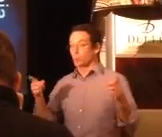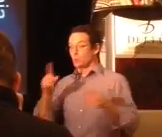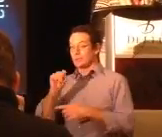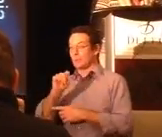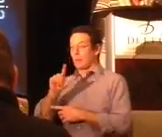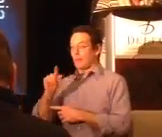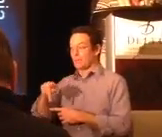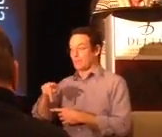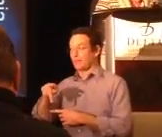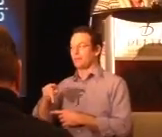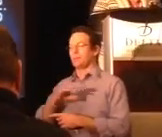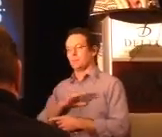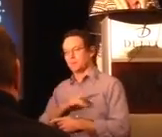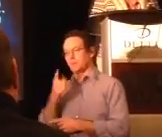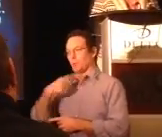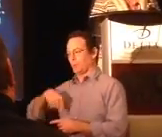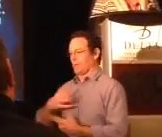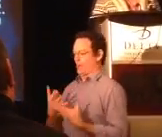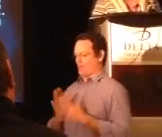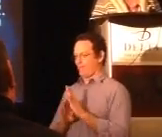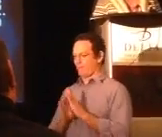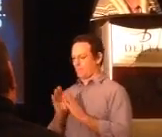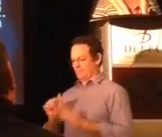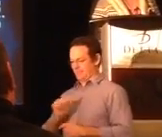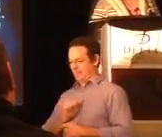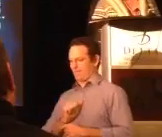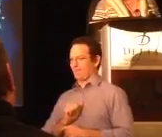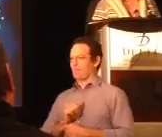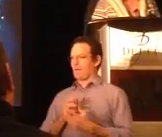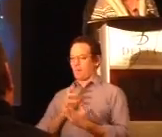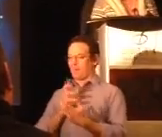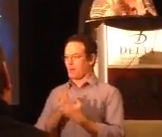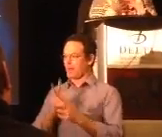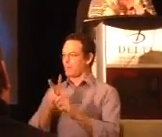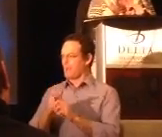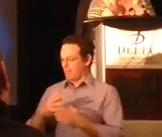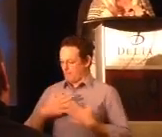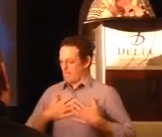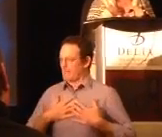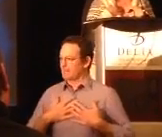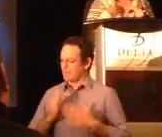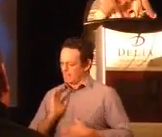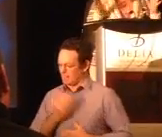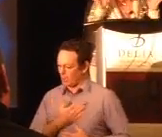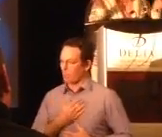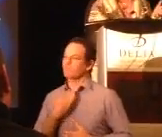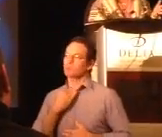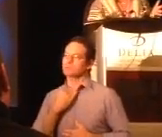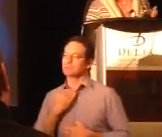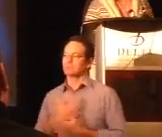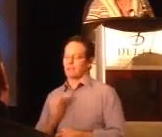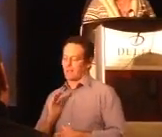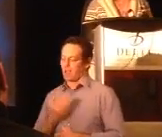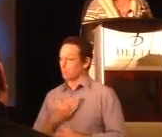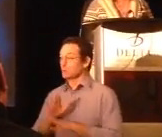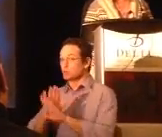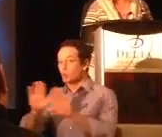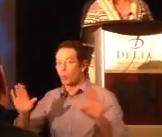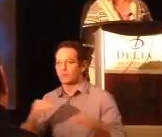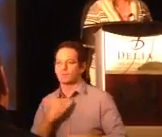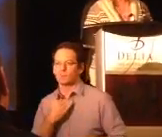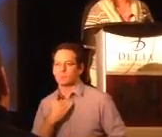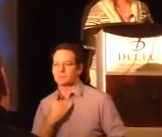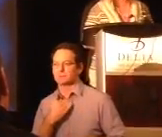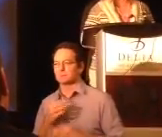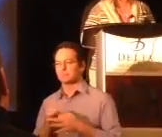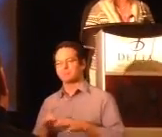is, as our colleague Brad Clark says, where the rubber meets the road. Our voices, the voices of all of you, are